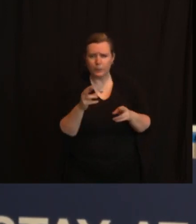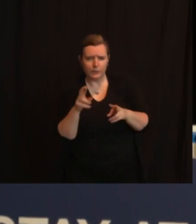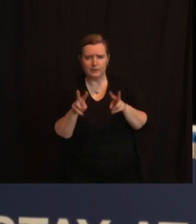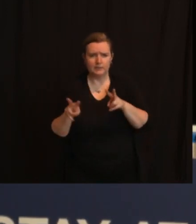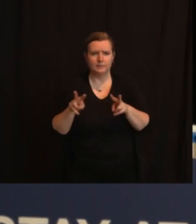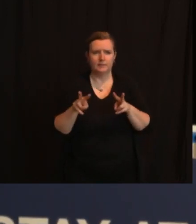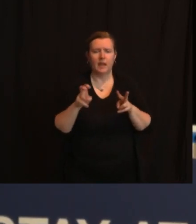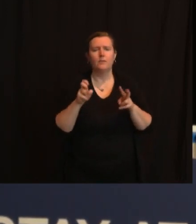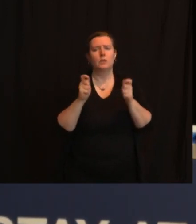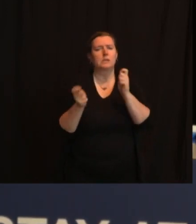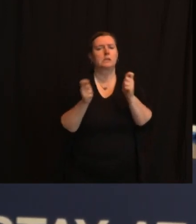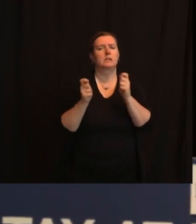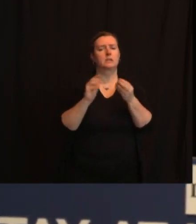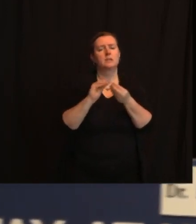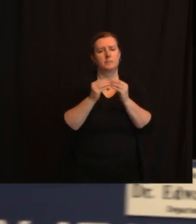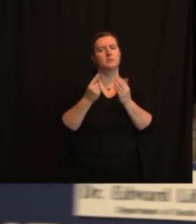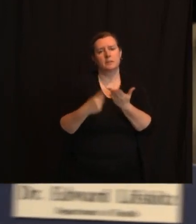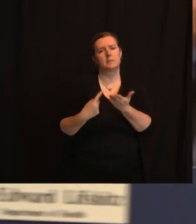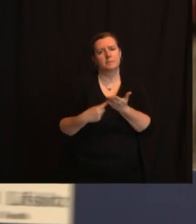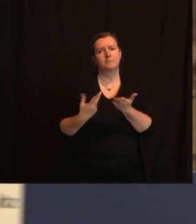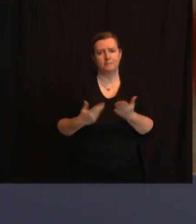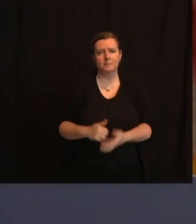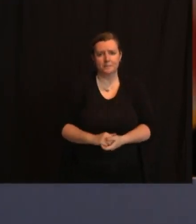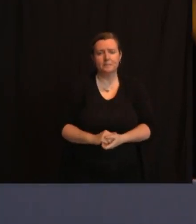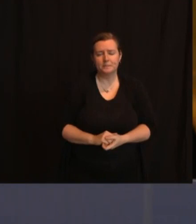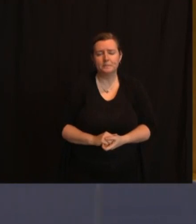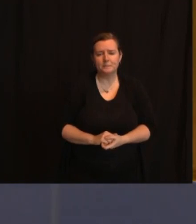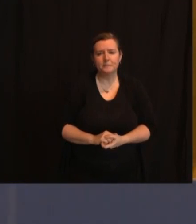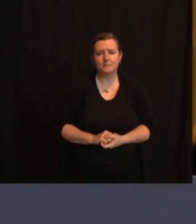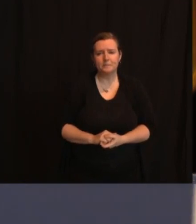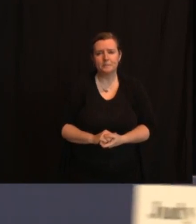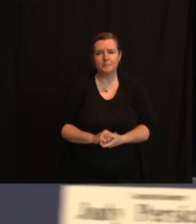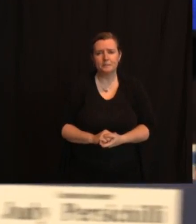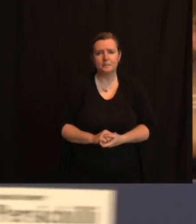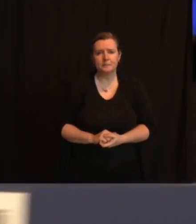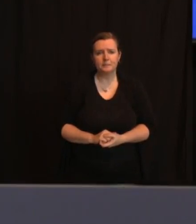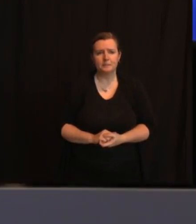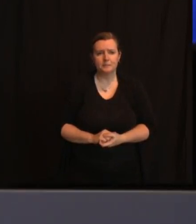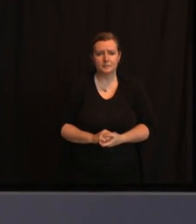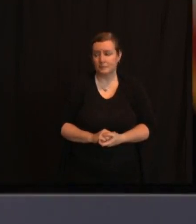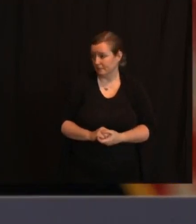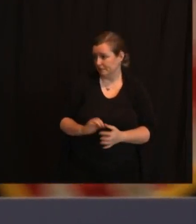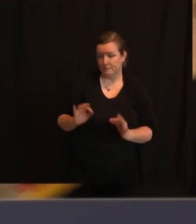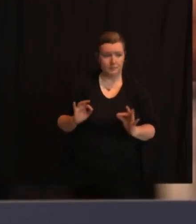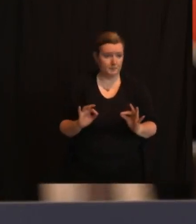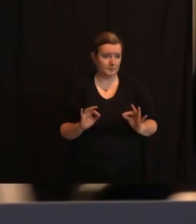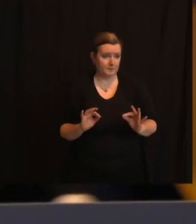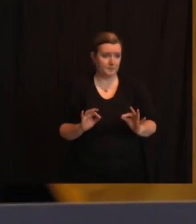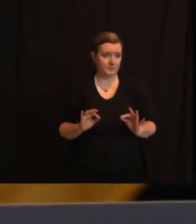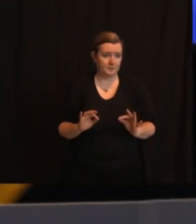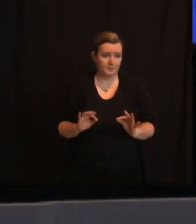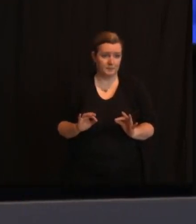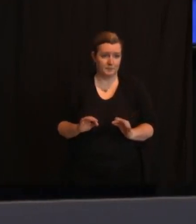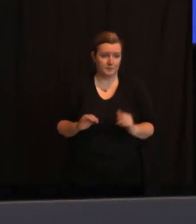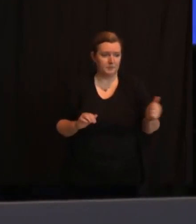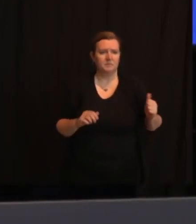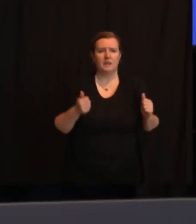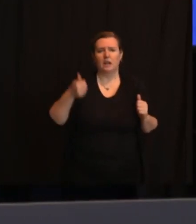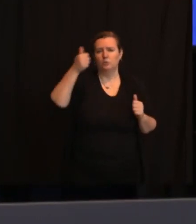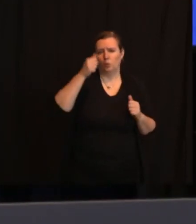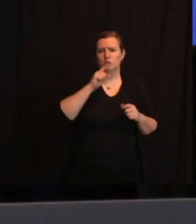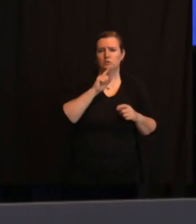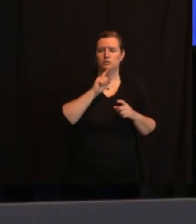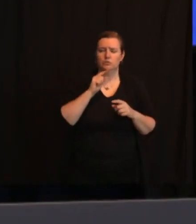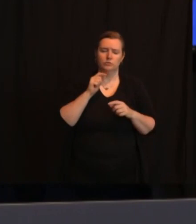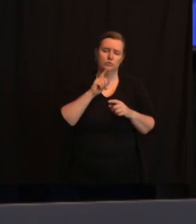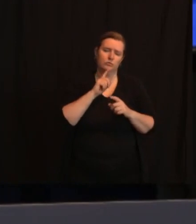it. Thank you, Ed. Anything you want to add, Judy? You're good. Kabir, on the questions that Dave asked about the investigation?